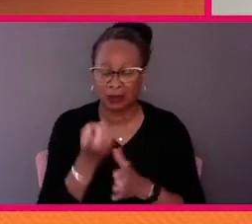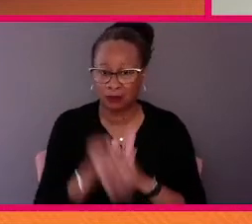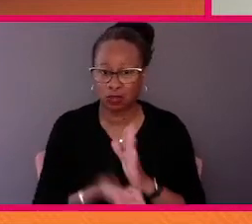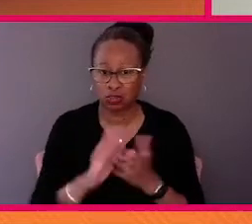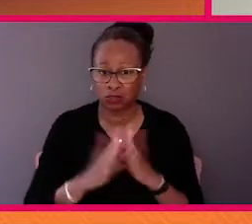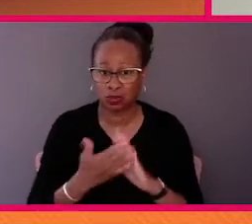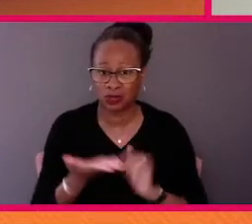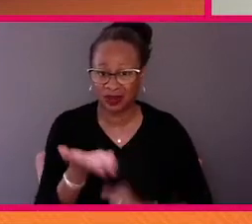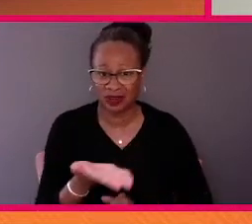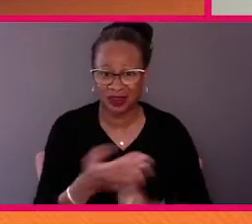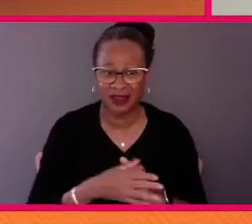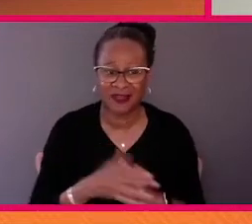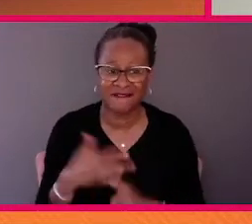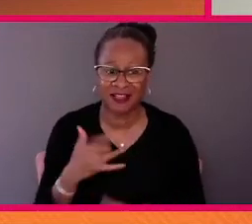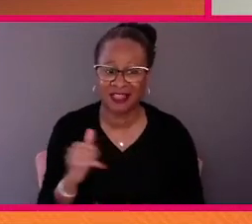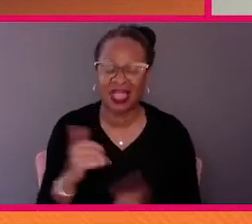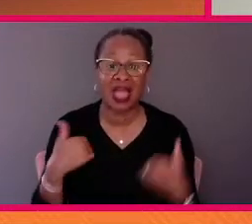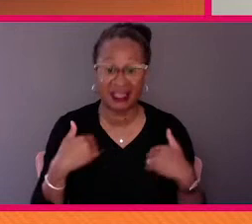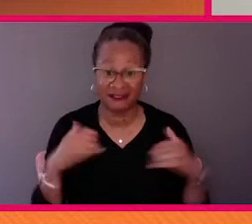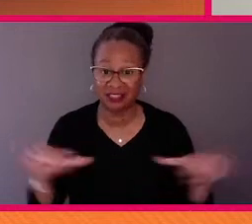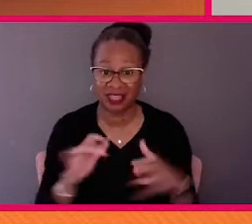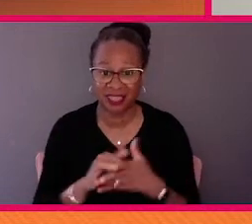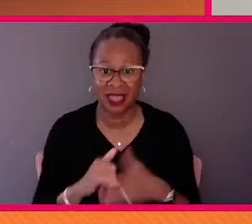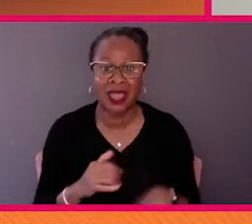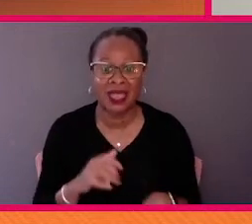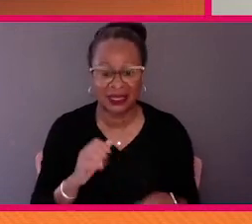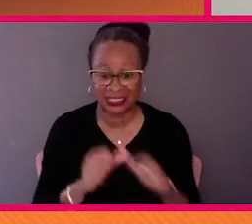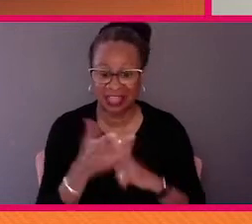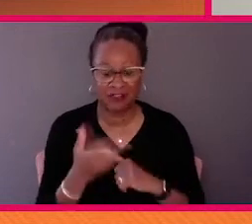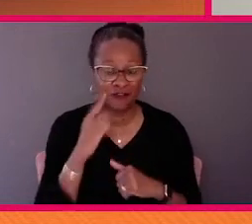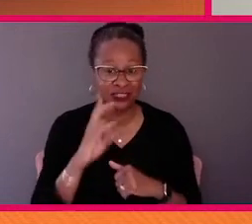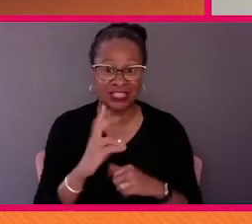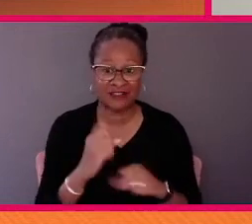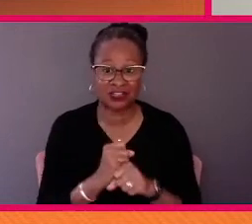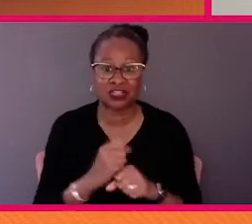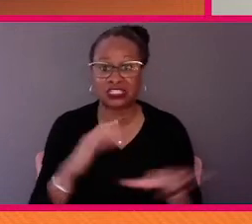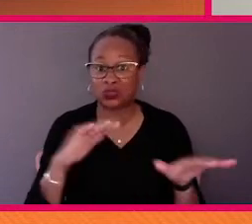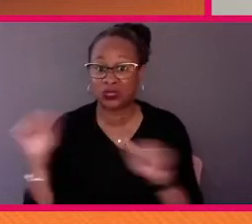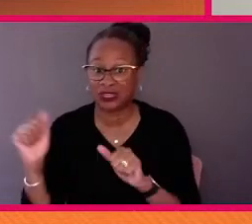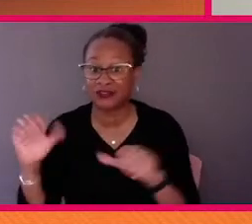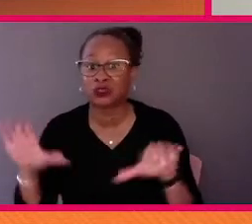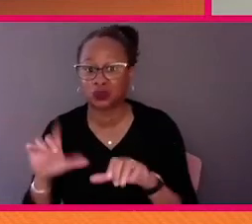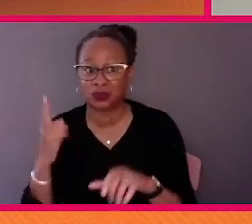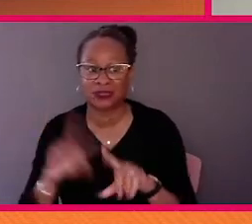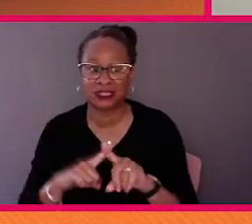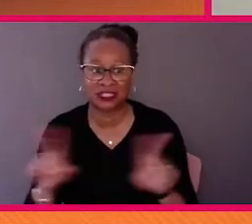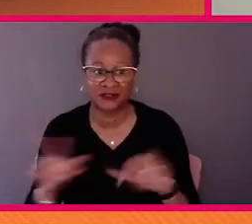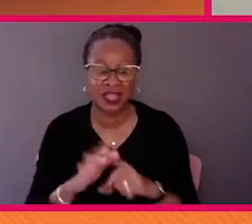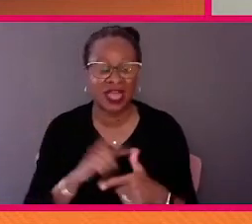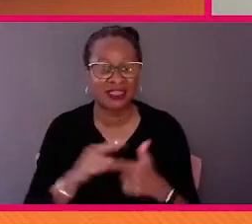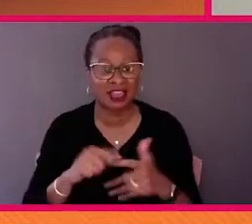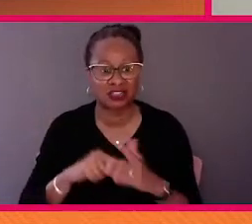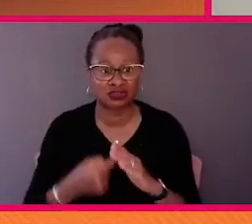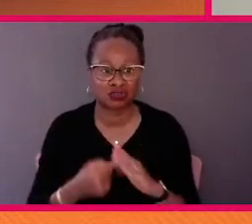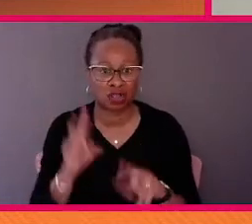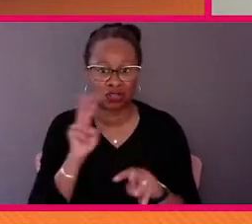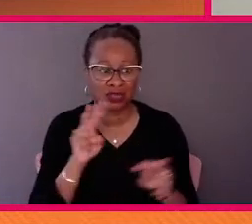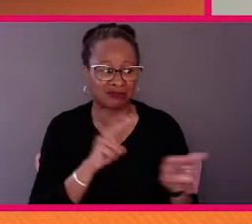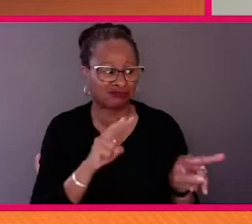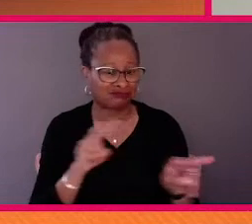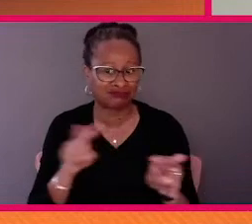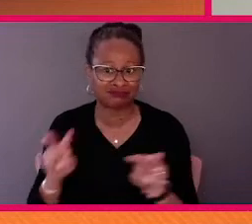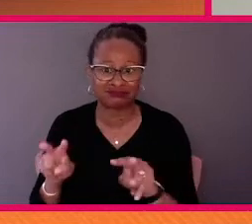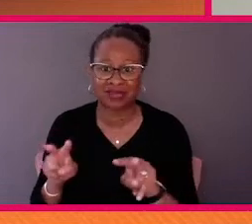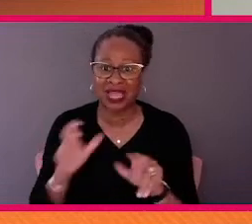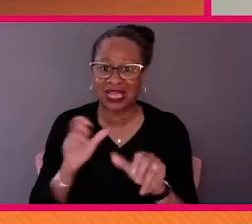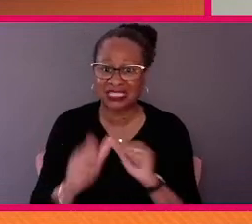like I have done that. I've been there for 7 years. I need to go out and do something different. And then I started looking around and realizing that there were still not